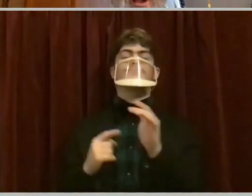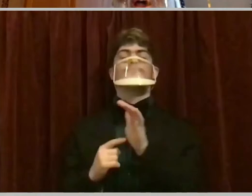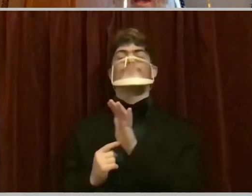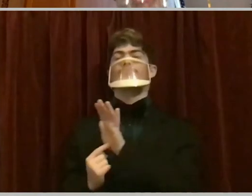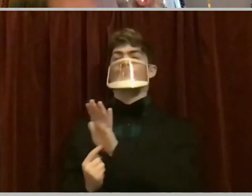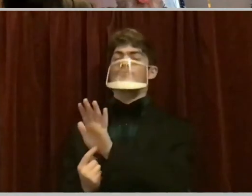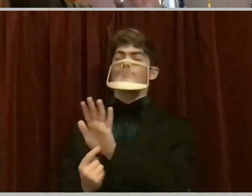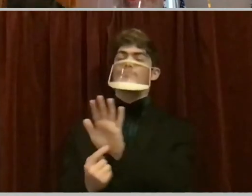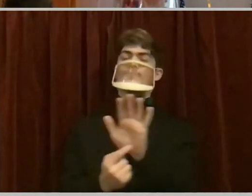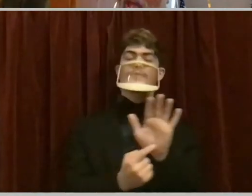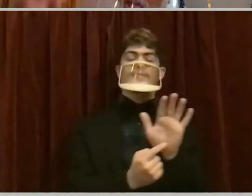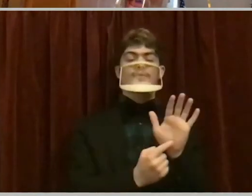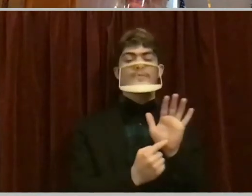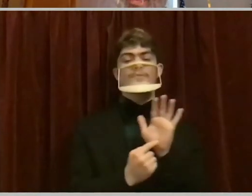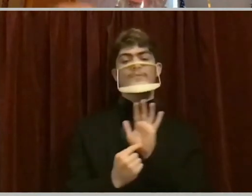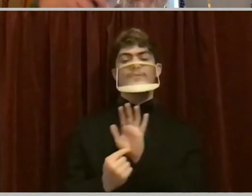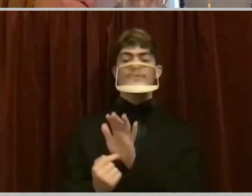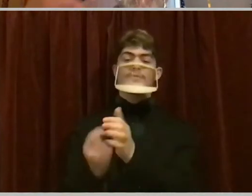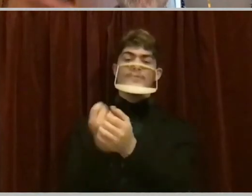light,